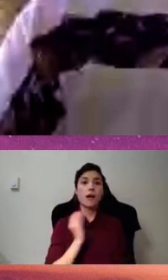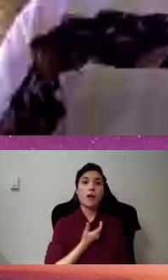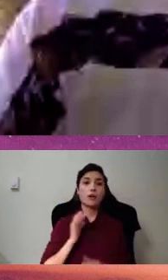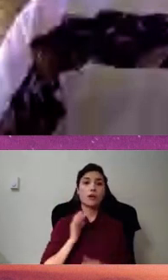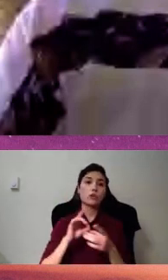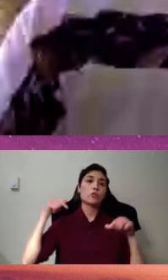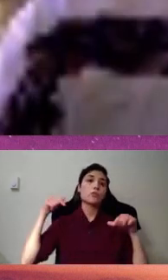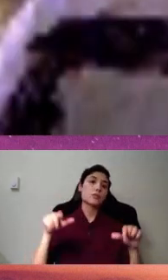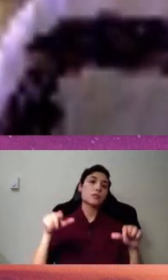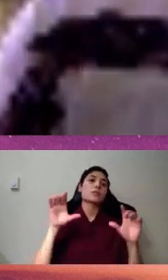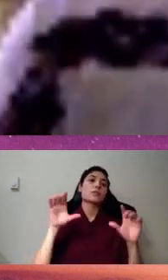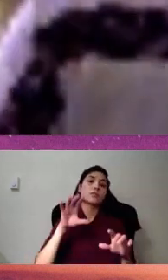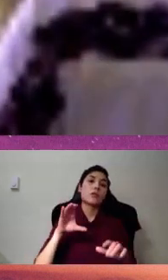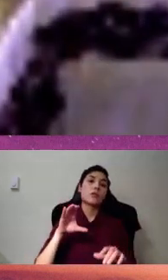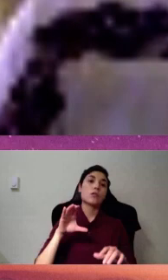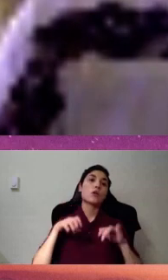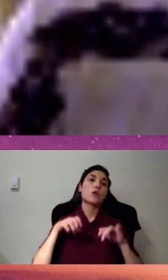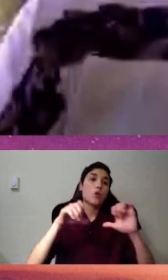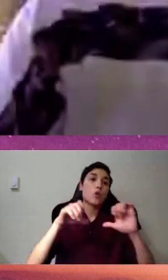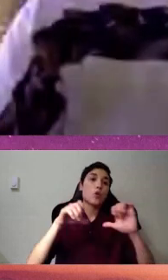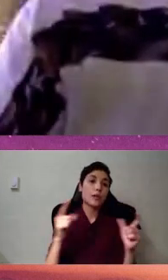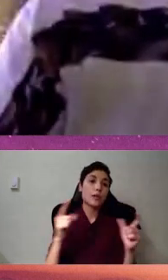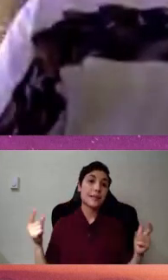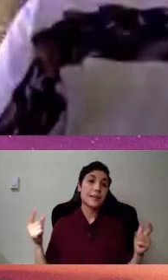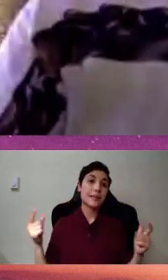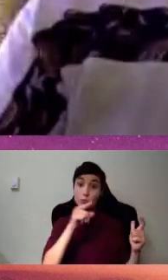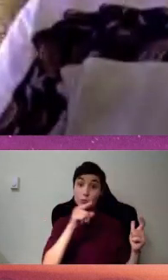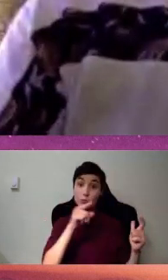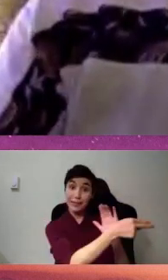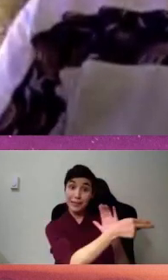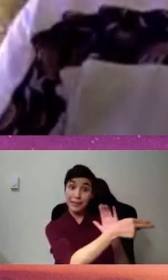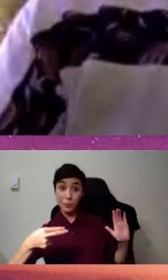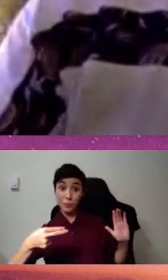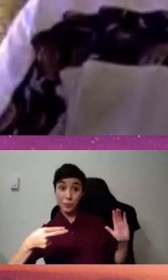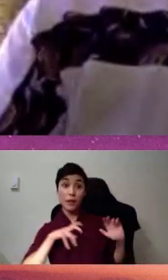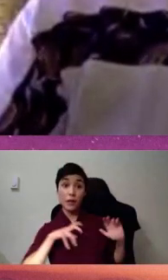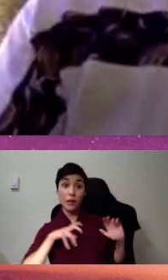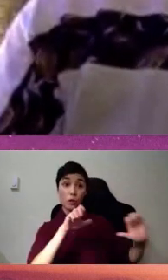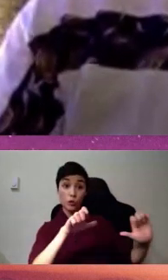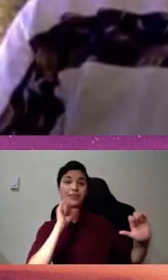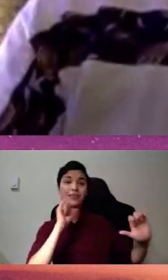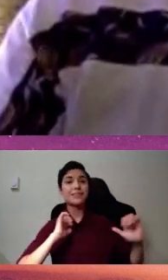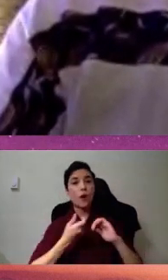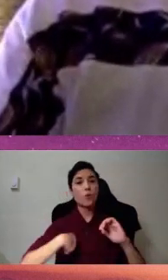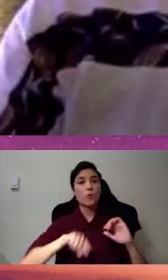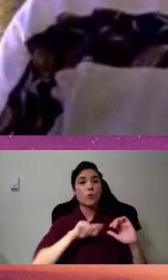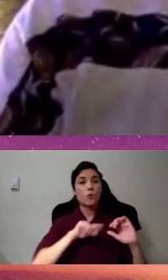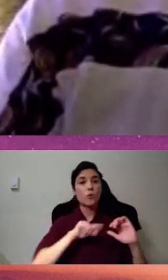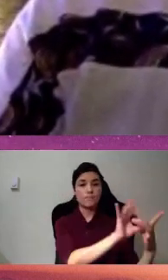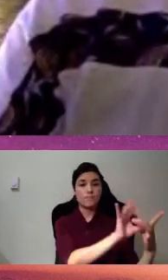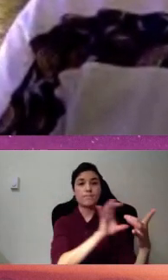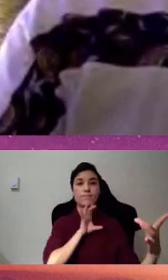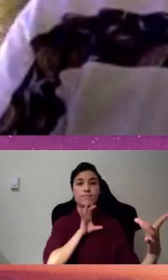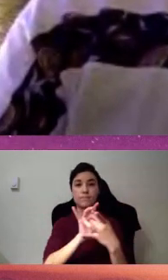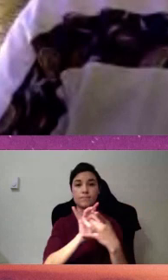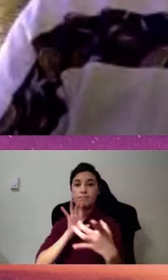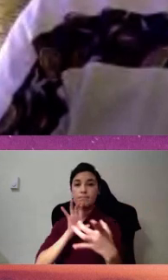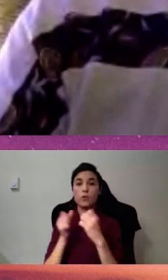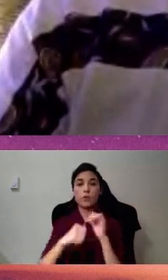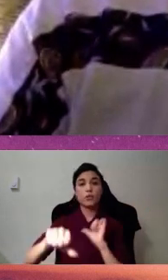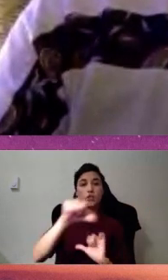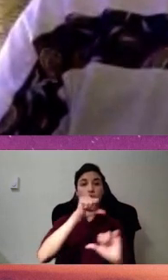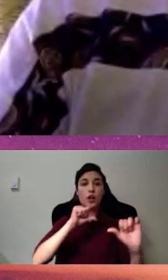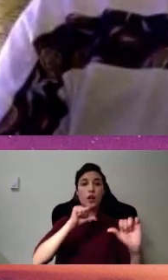and naming it as colonial is how we actually reconnect with one another and ourselves and our